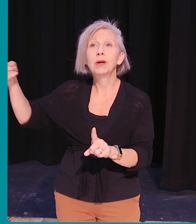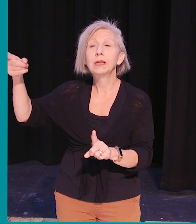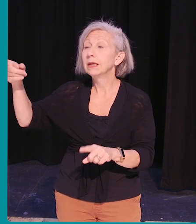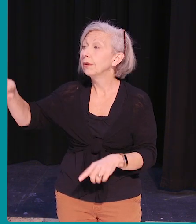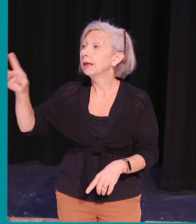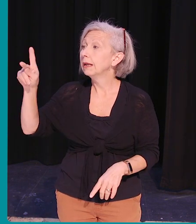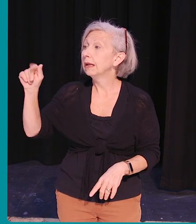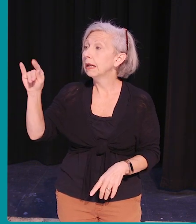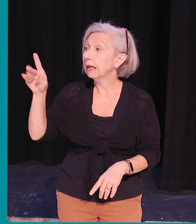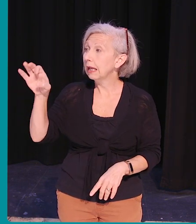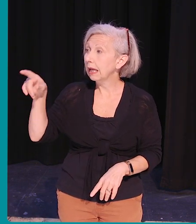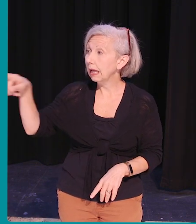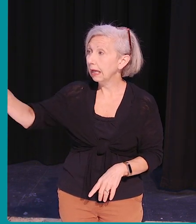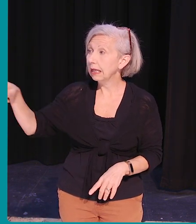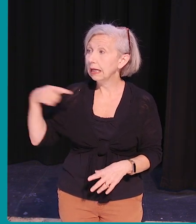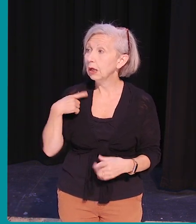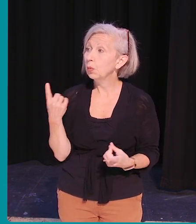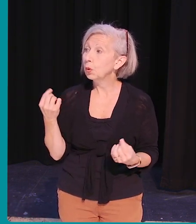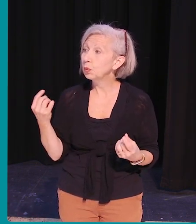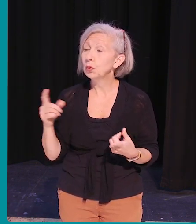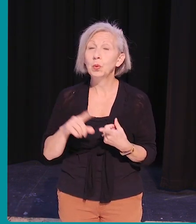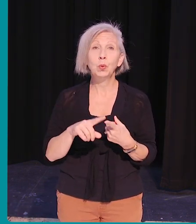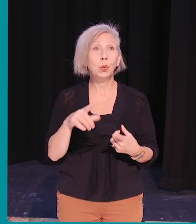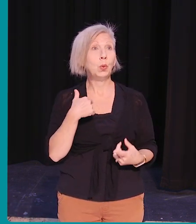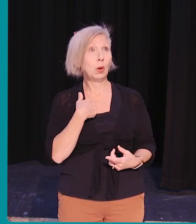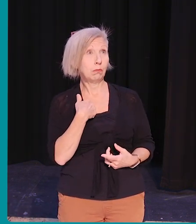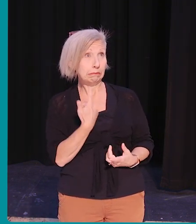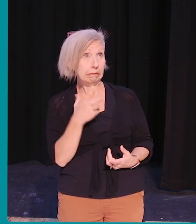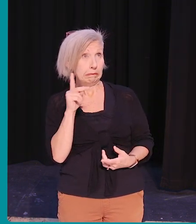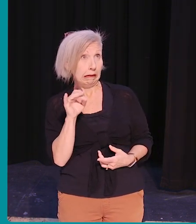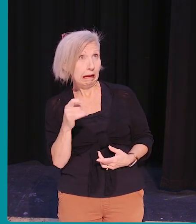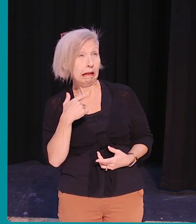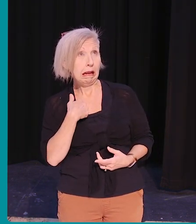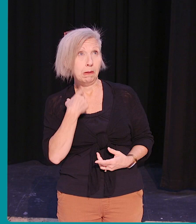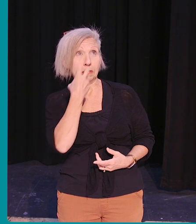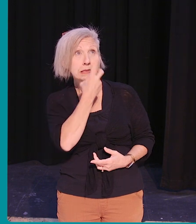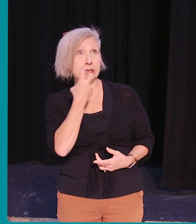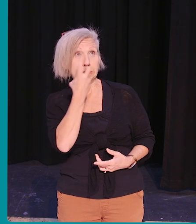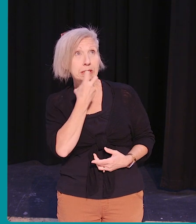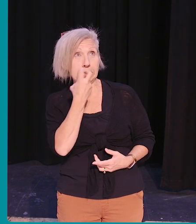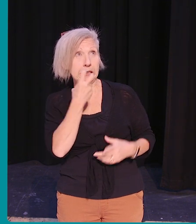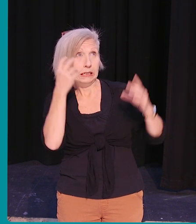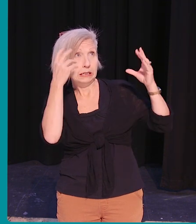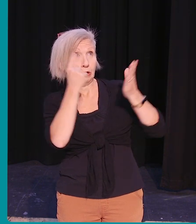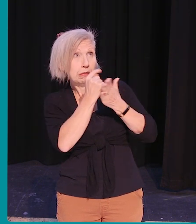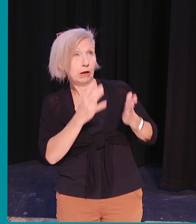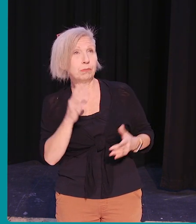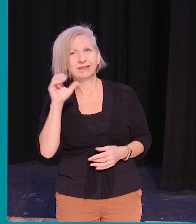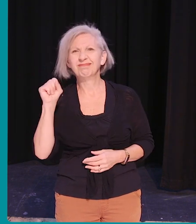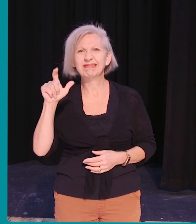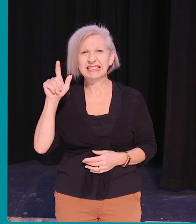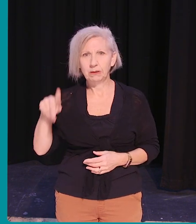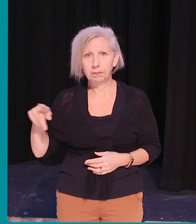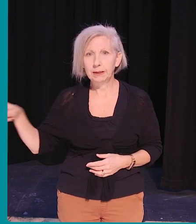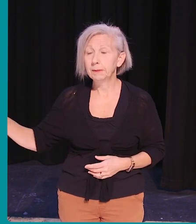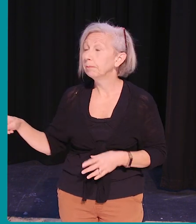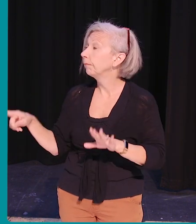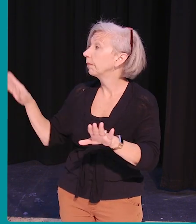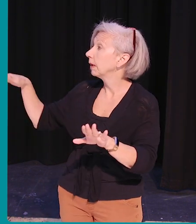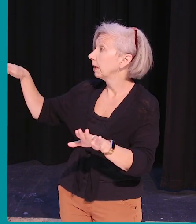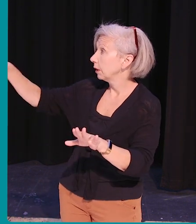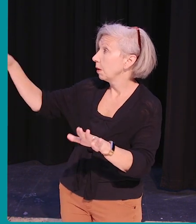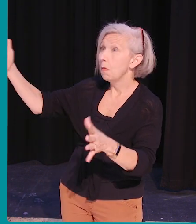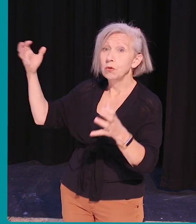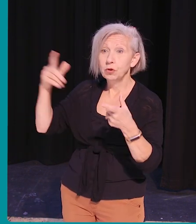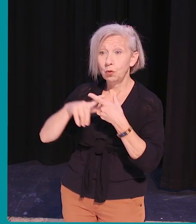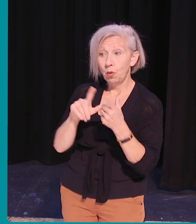do, Katie? Speech therapist, nice. Katie, let's say that you wanted to publish a book, all right? What you would have to do in the old days